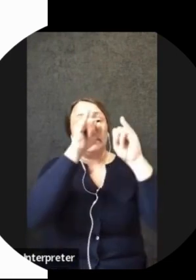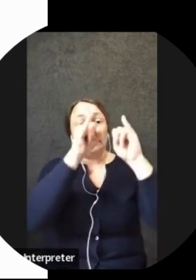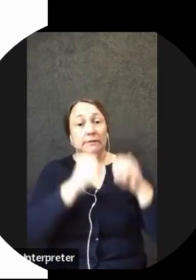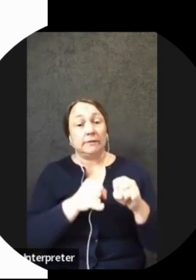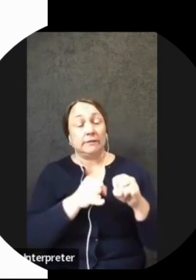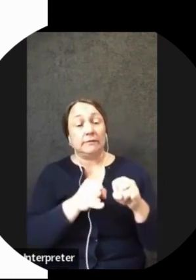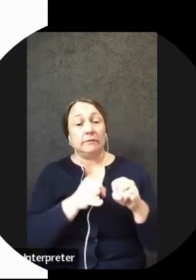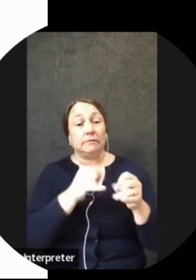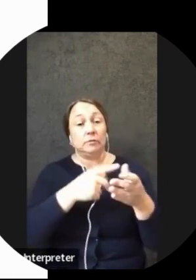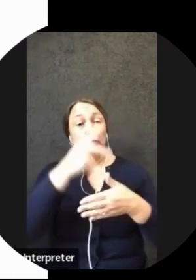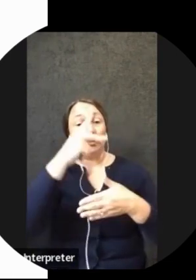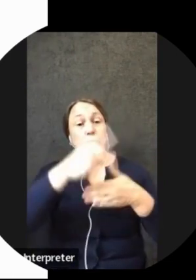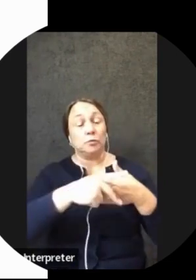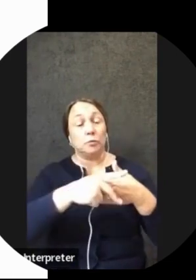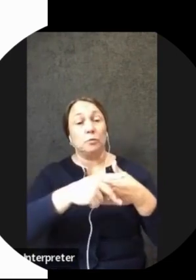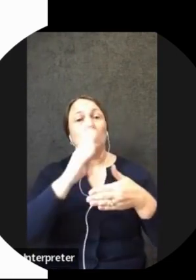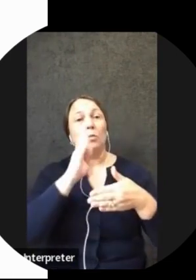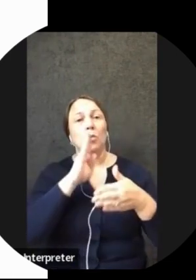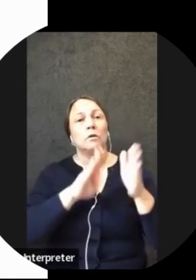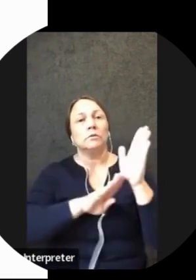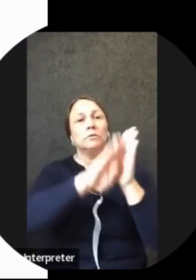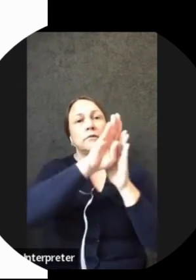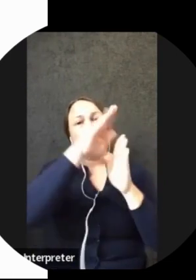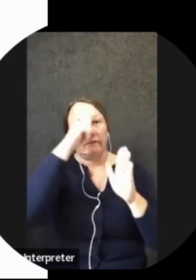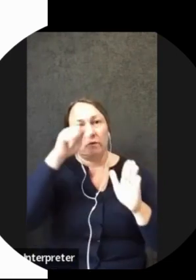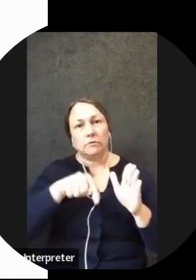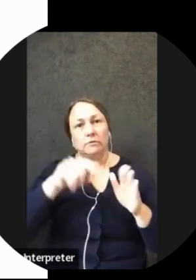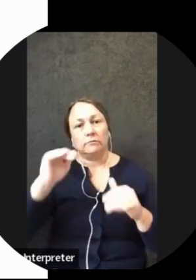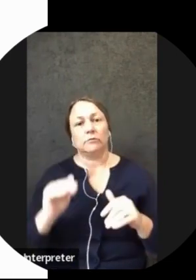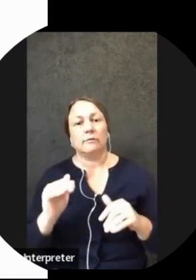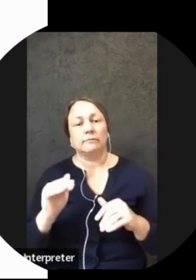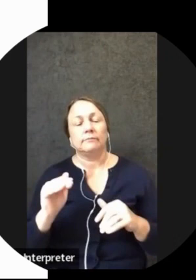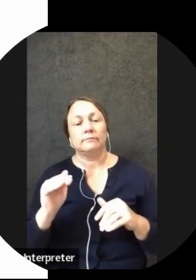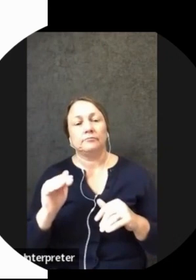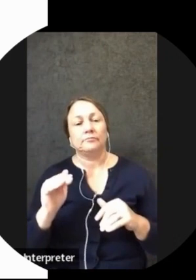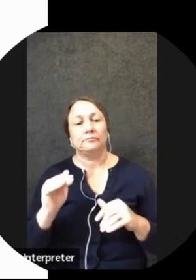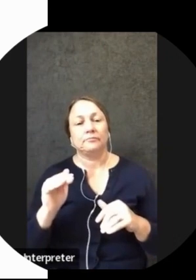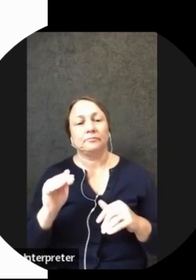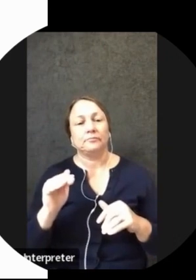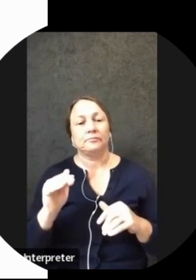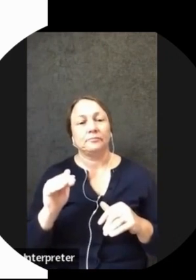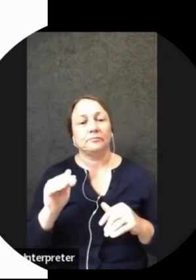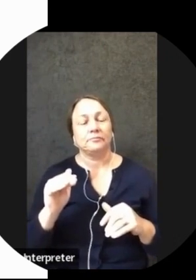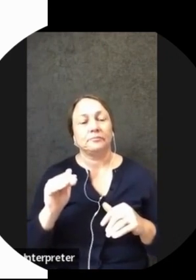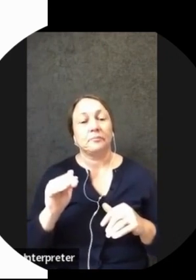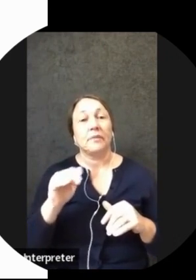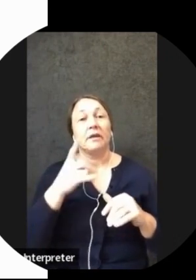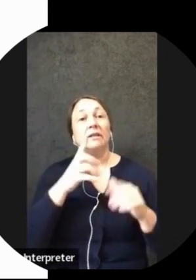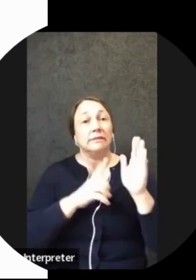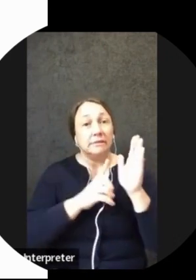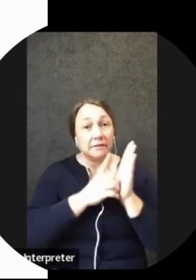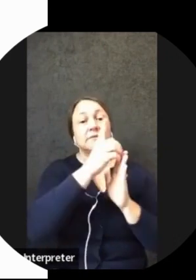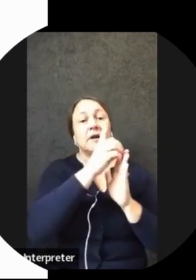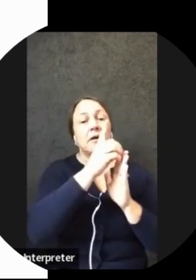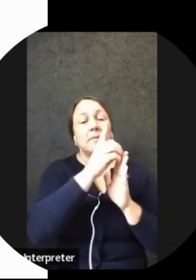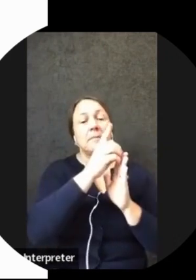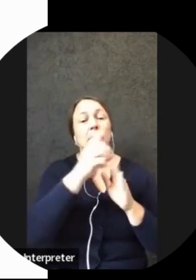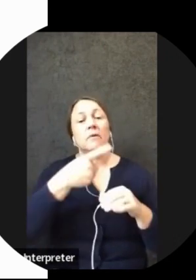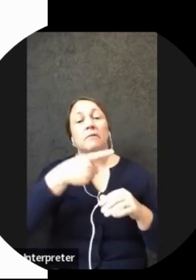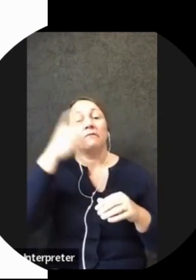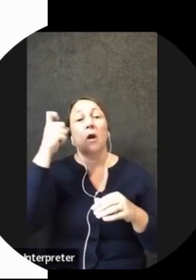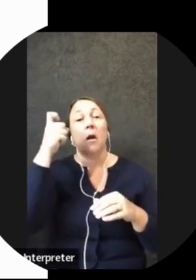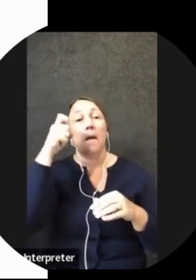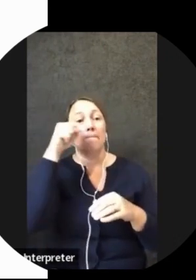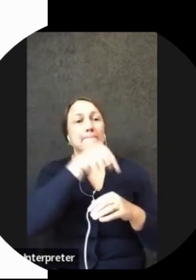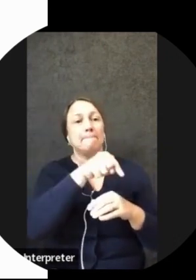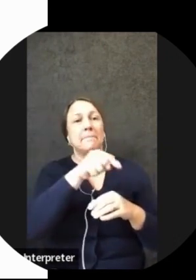education program is developed. So this is developed largely from the